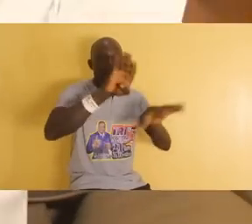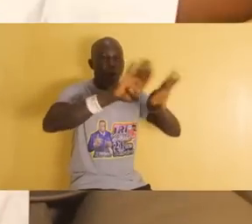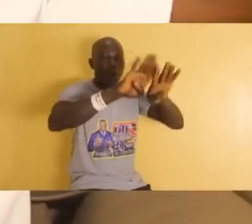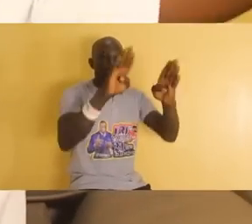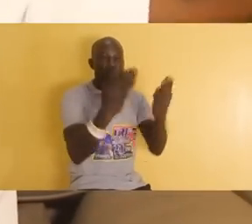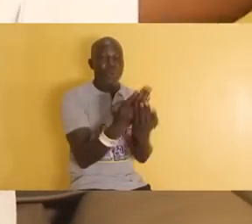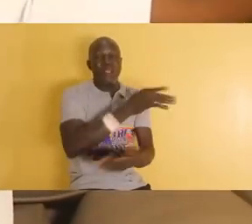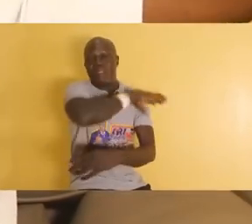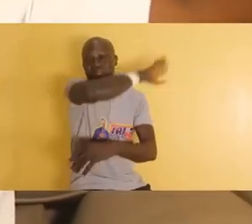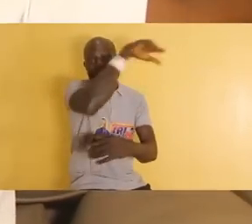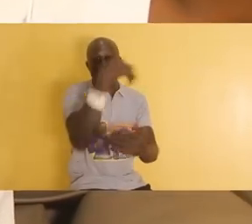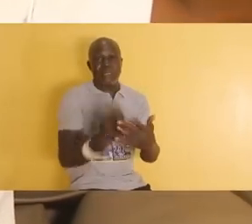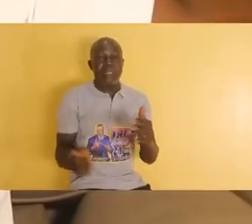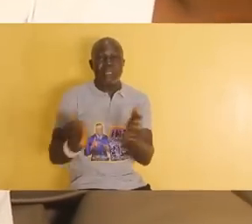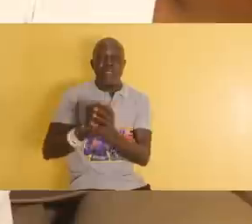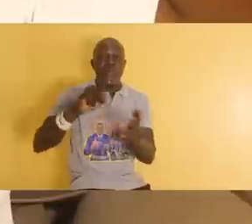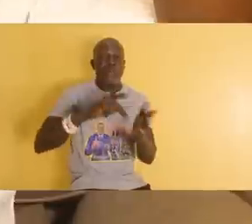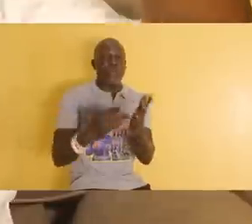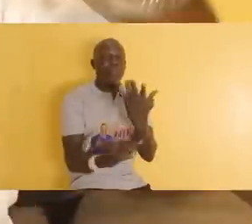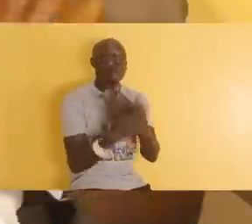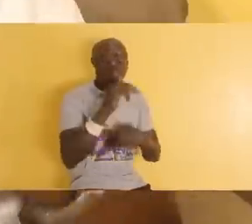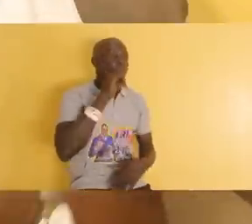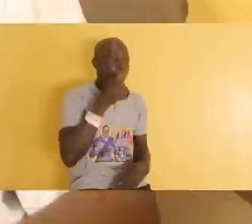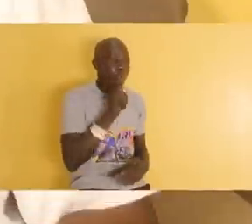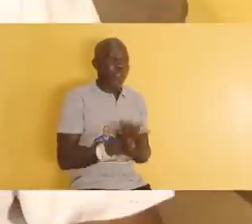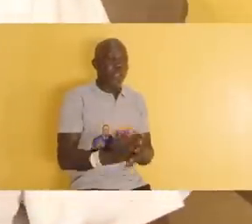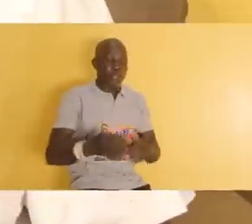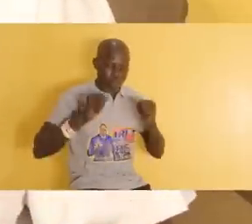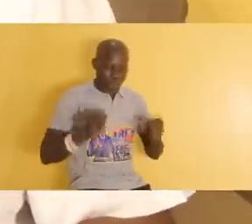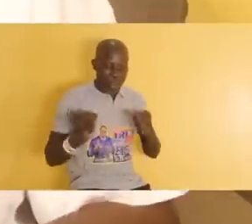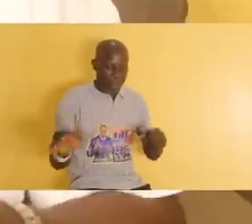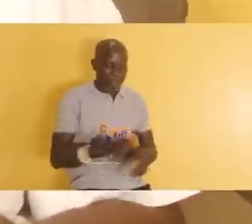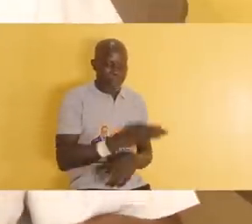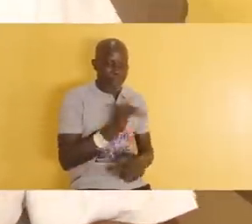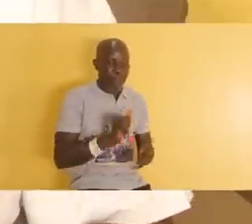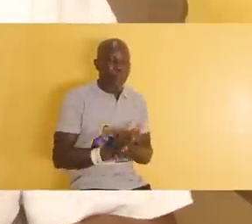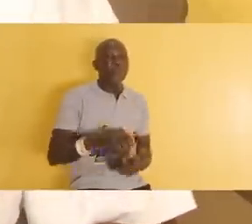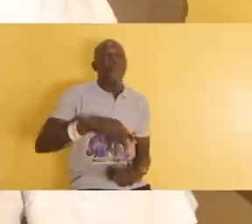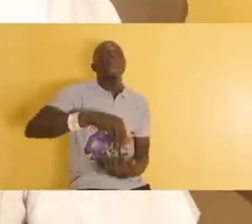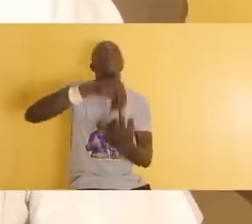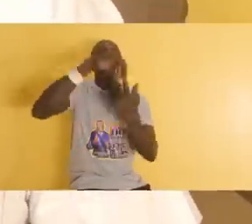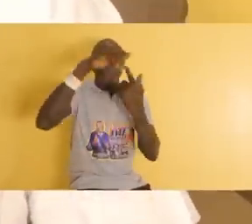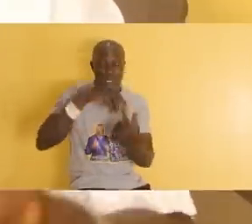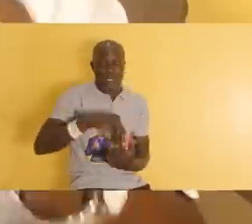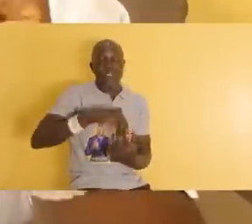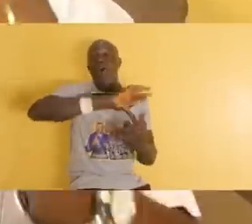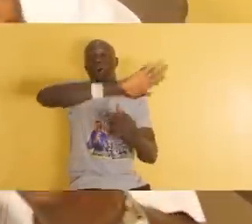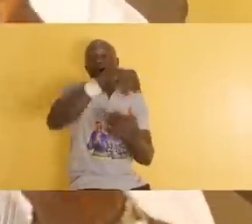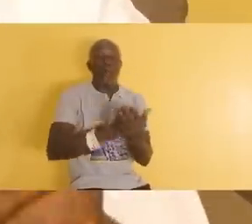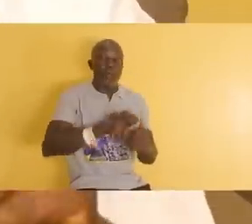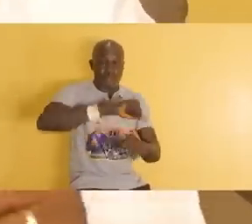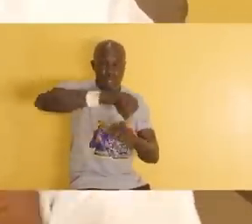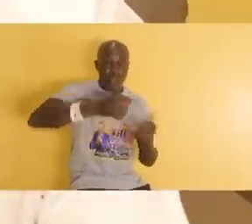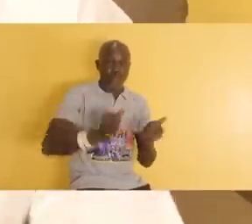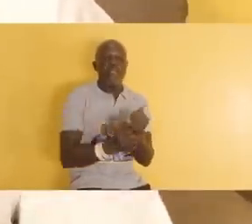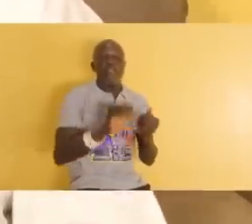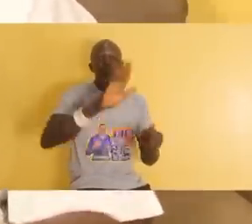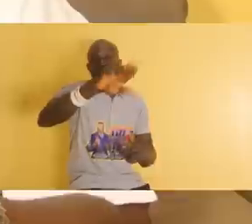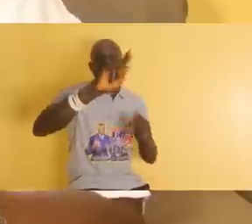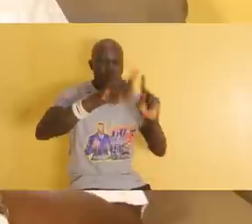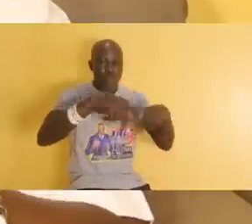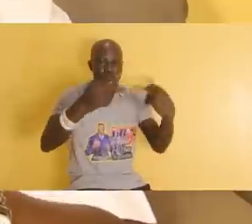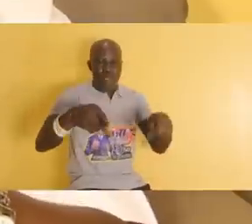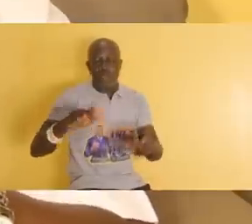wa pata branches the program wa lo you be ma ni agbara a kan se lo ro lo yen so all is special iwo lu omo